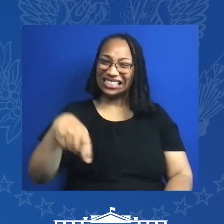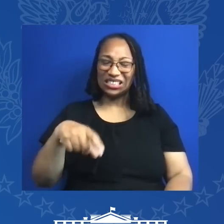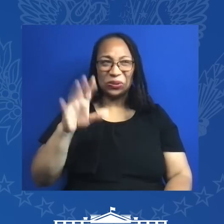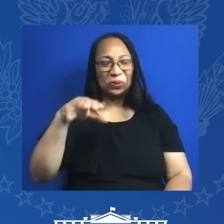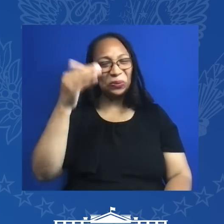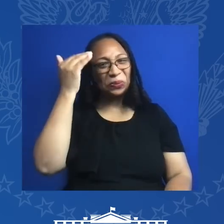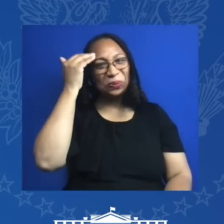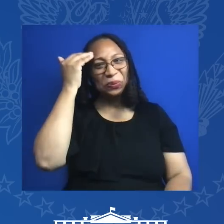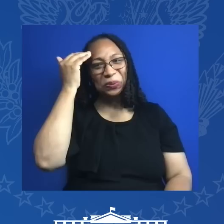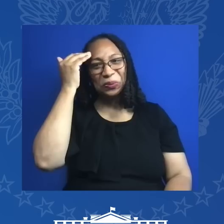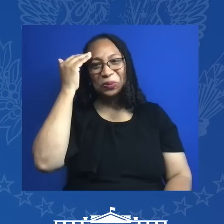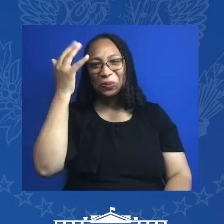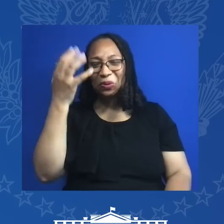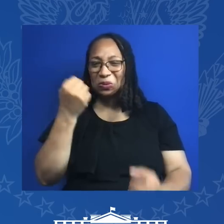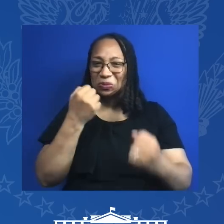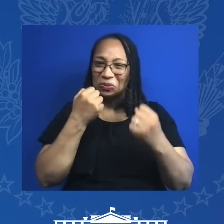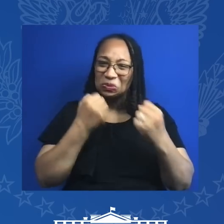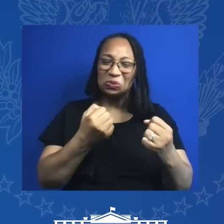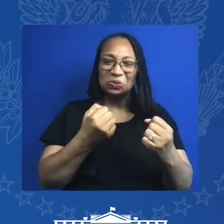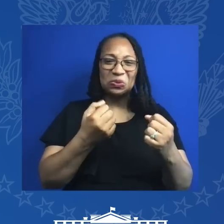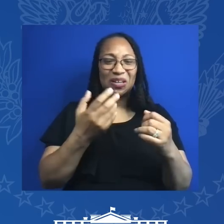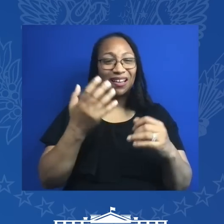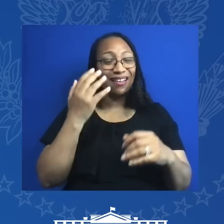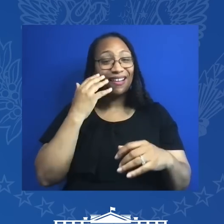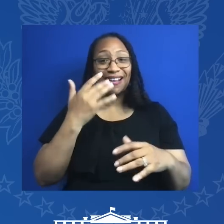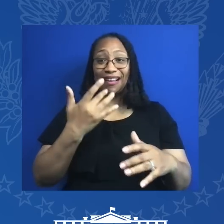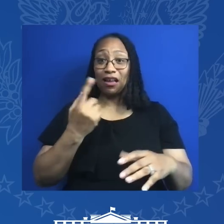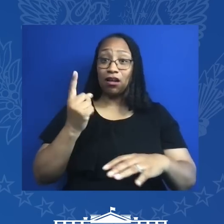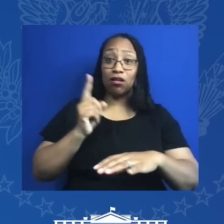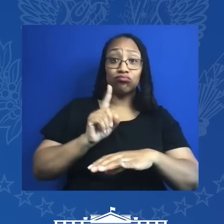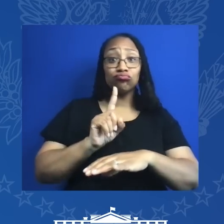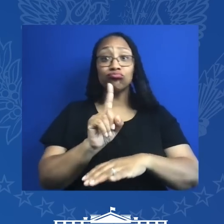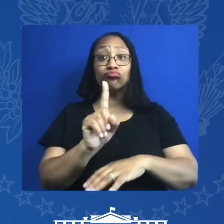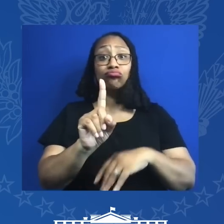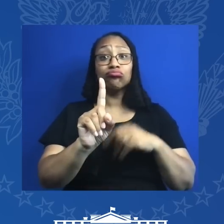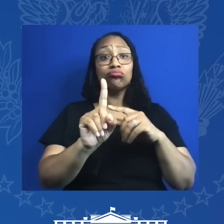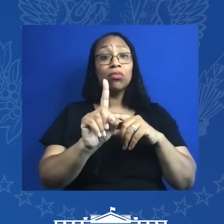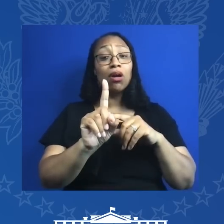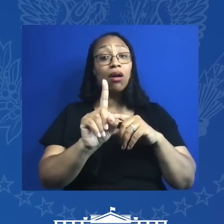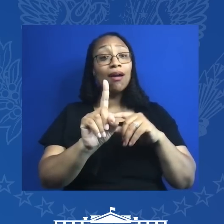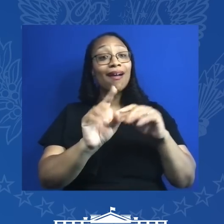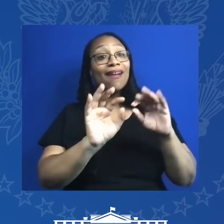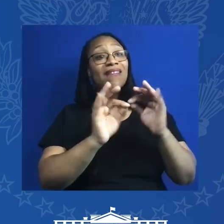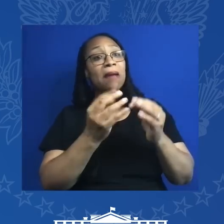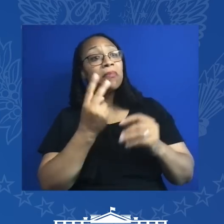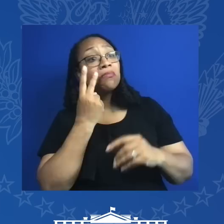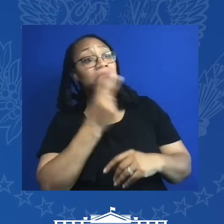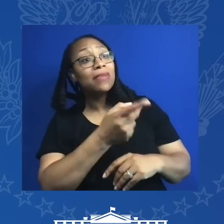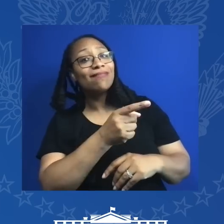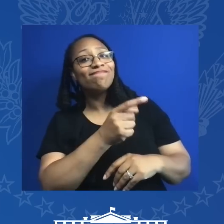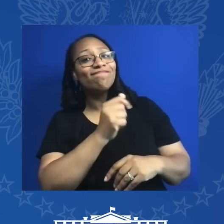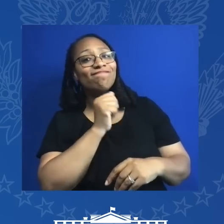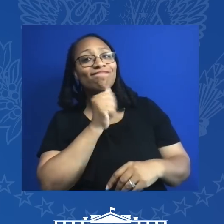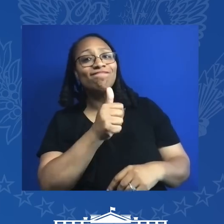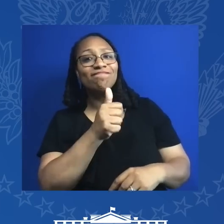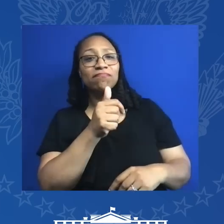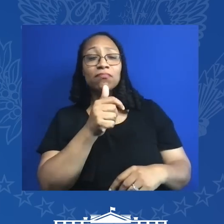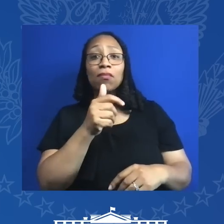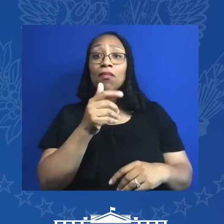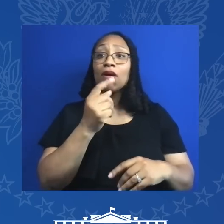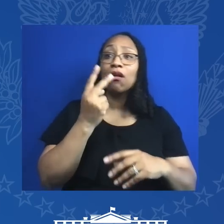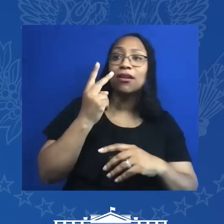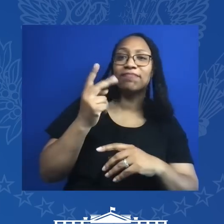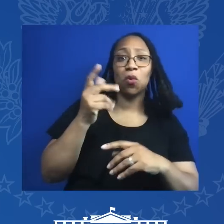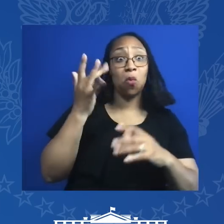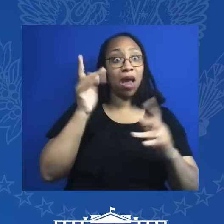ours, and many times we get looks and whispers behind our backs. But don't let it discourage us from being